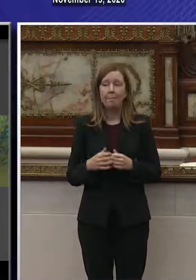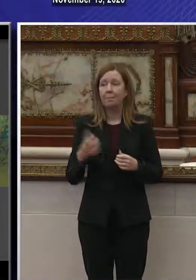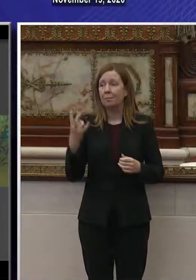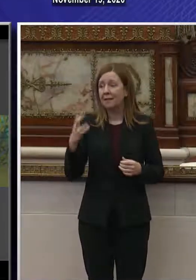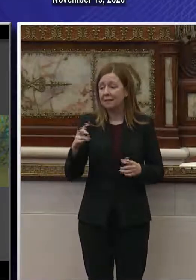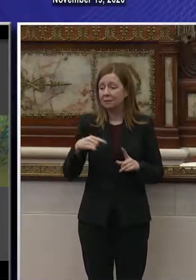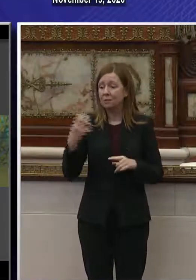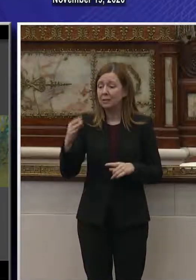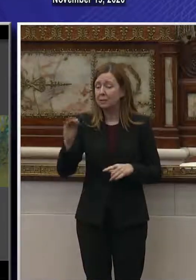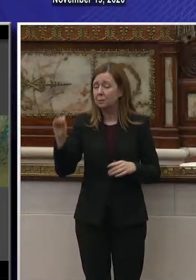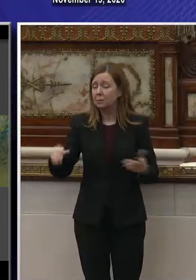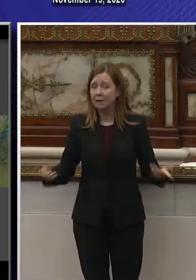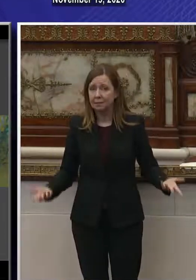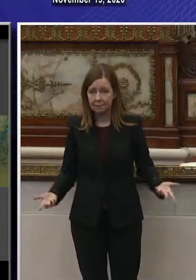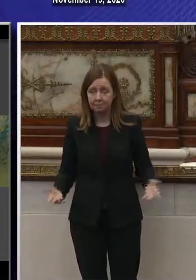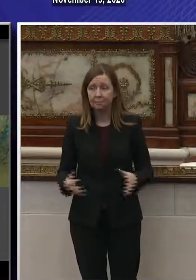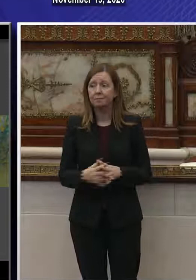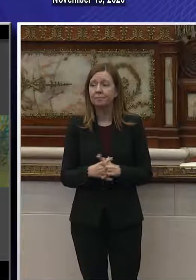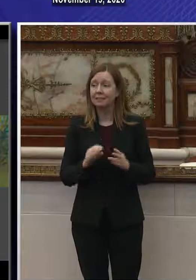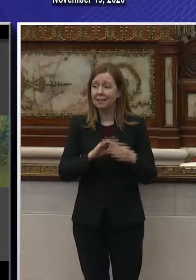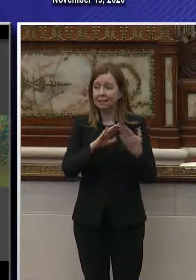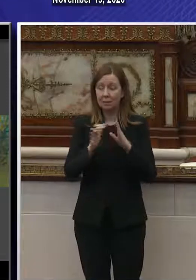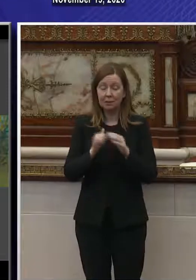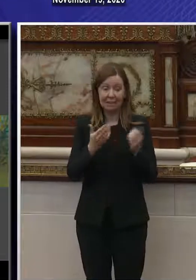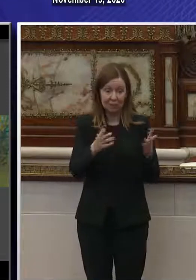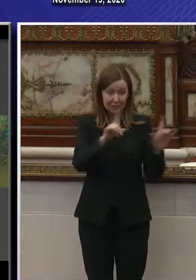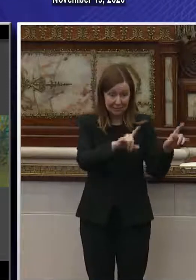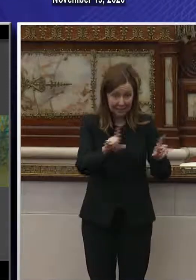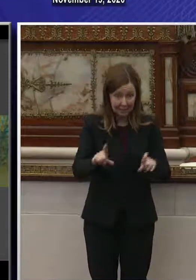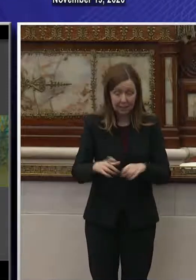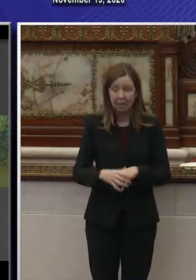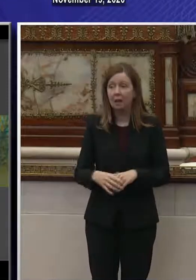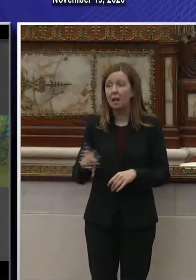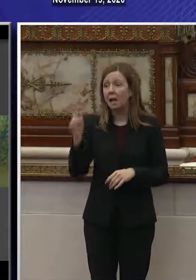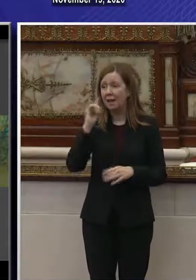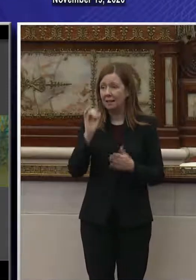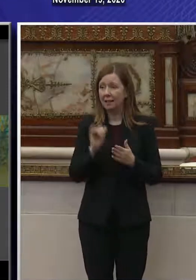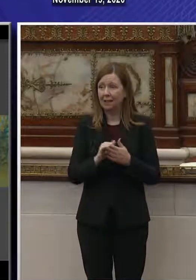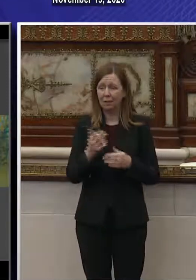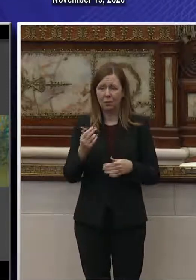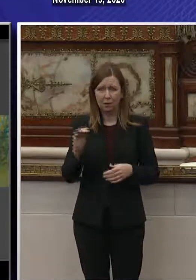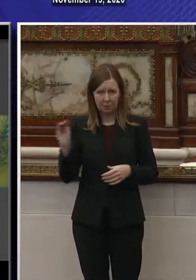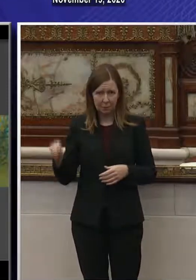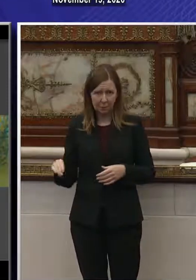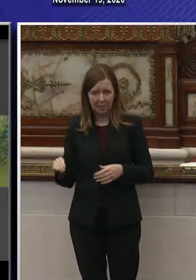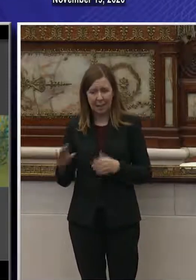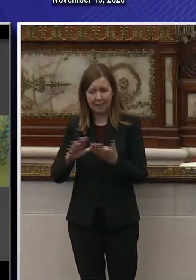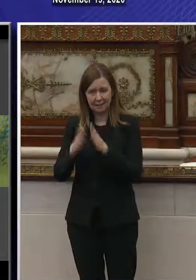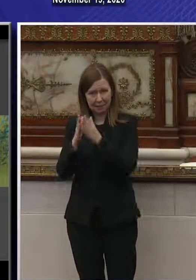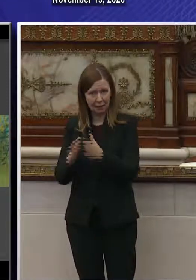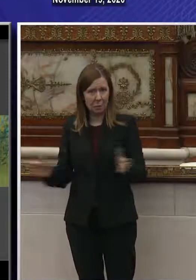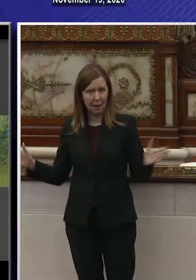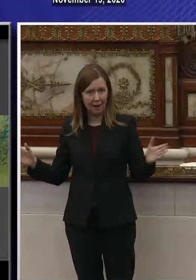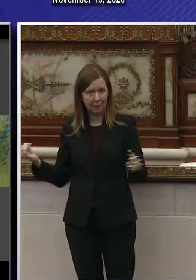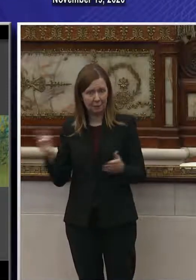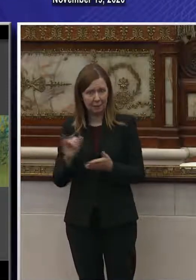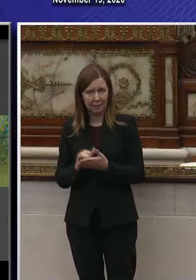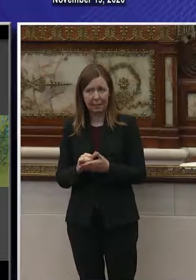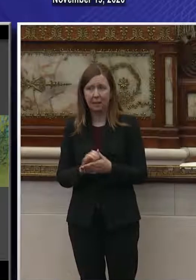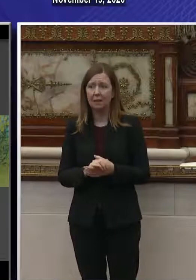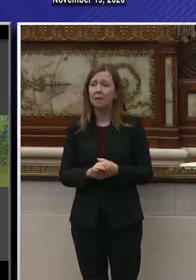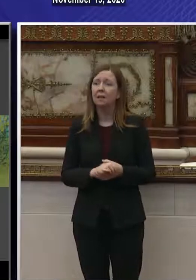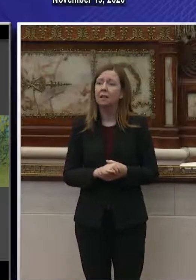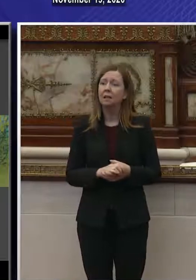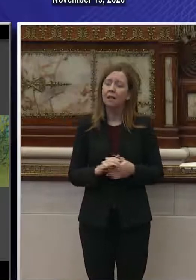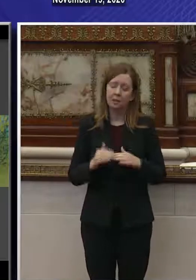17 to 19%, in the communities that she's testing. I think, is it 13% citywide or something like that? Is